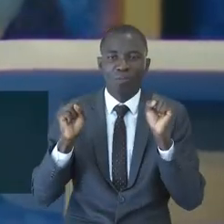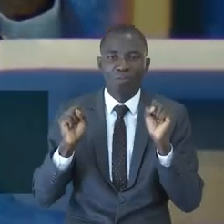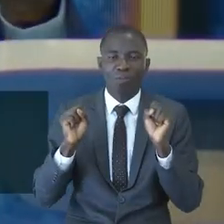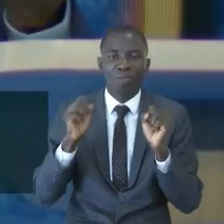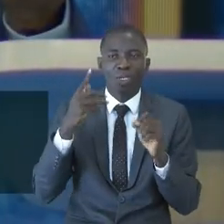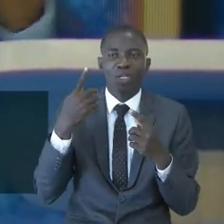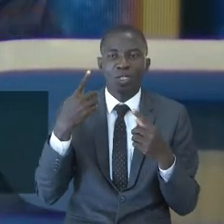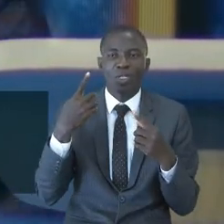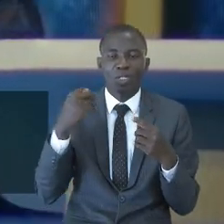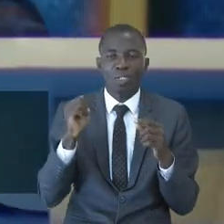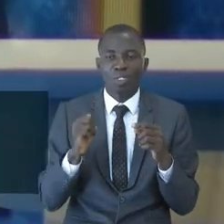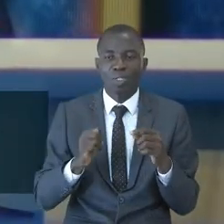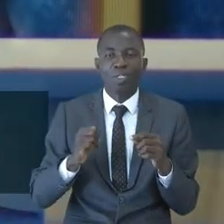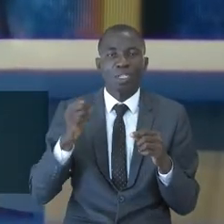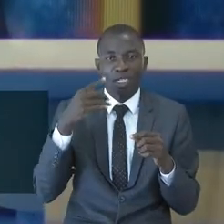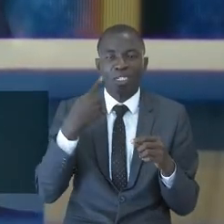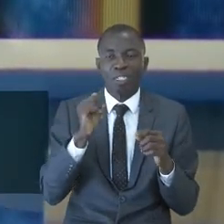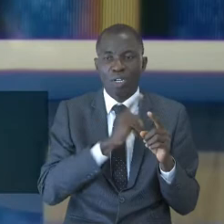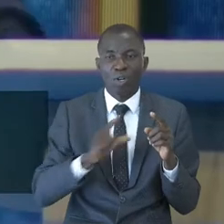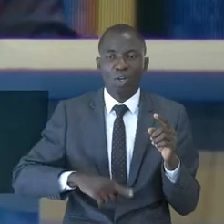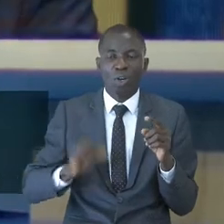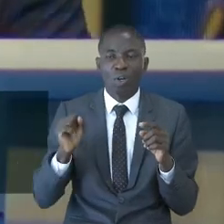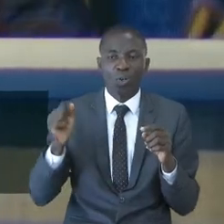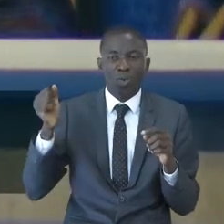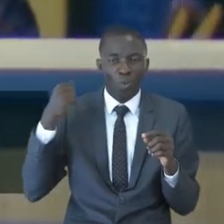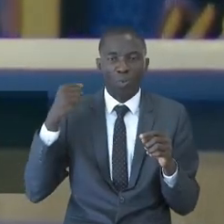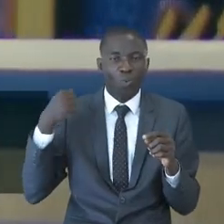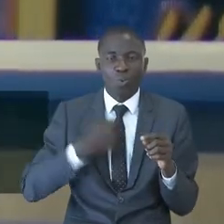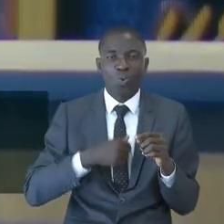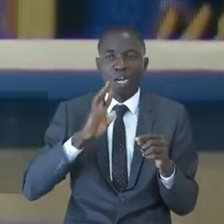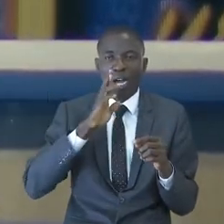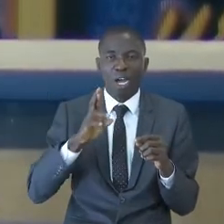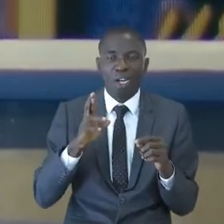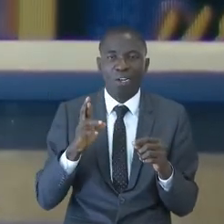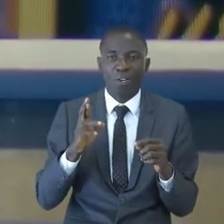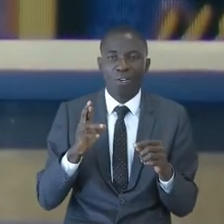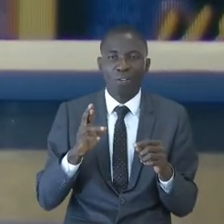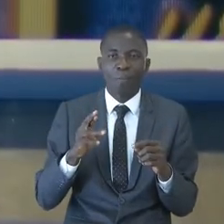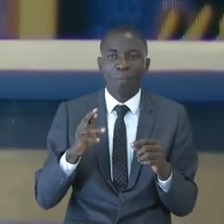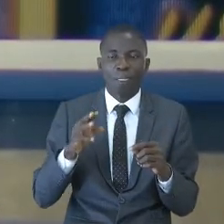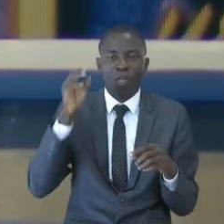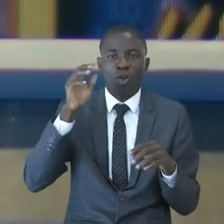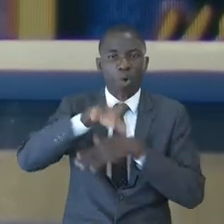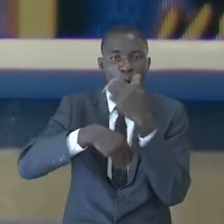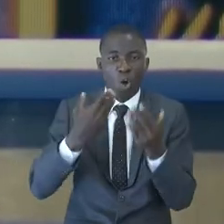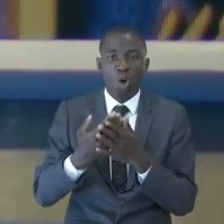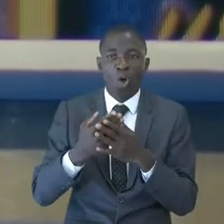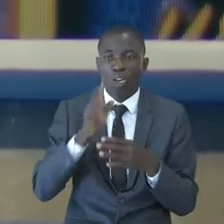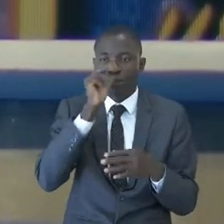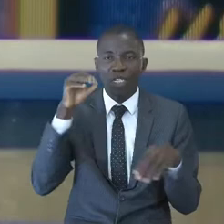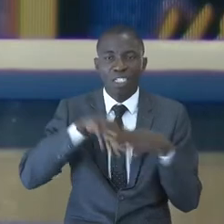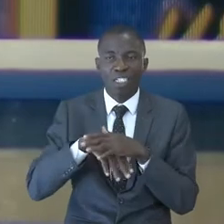Lord knew, and he still knows, we have all been in problems,